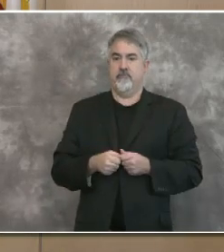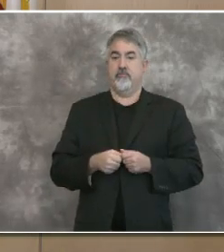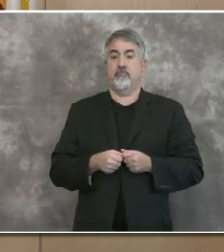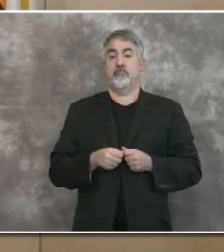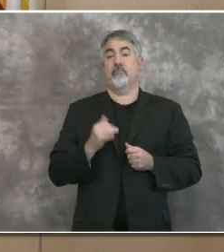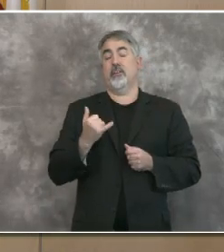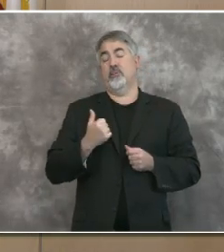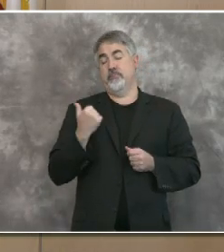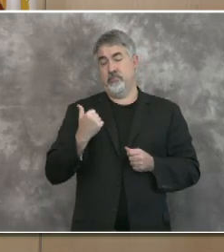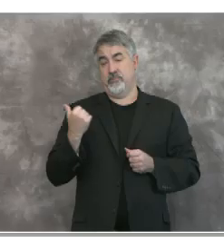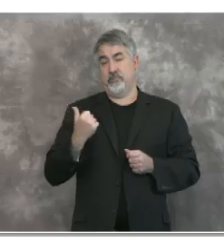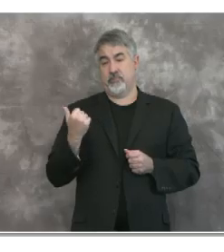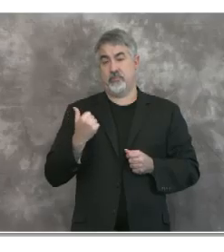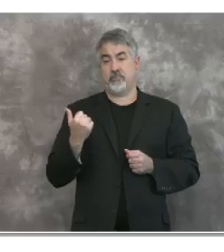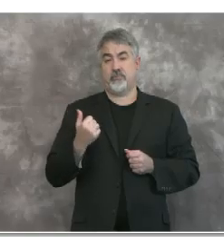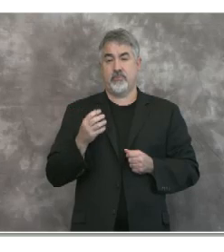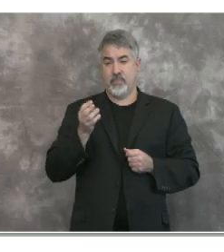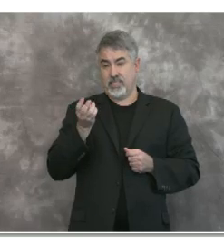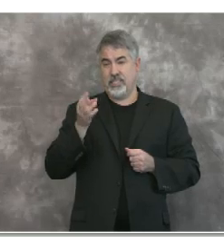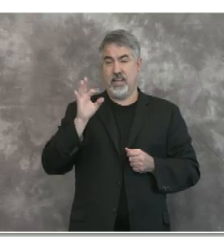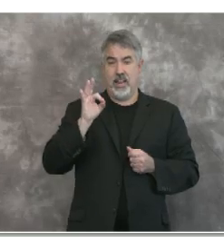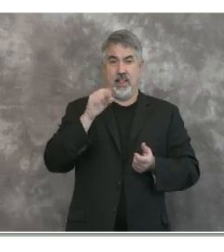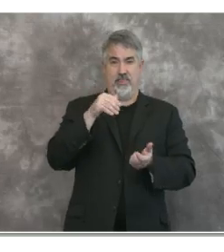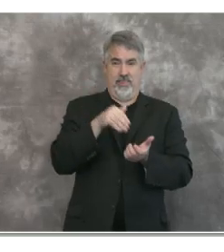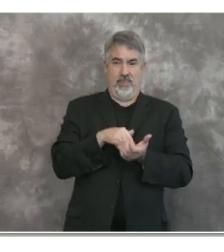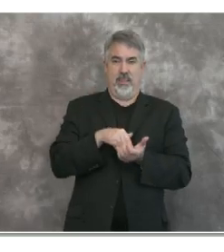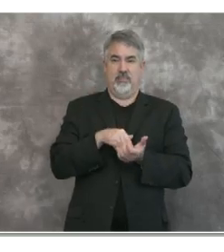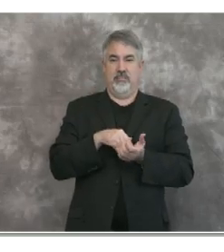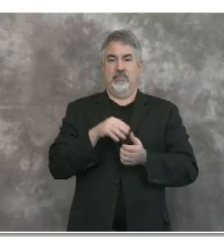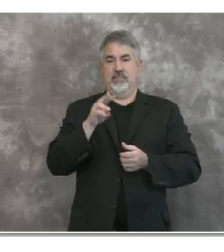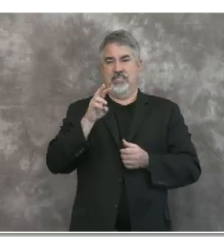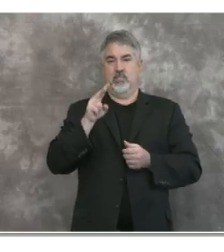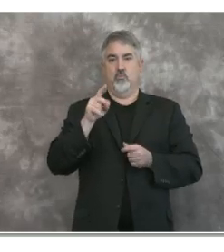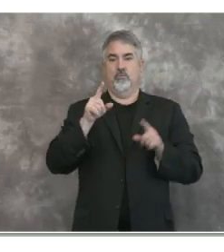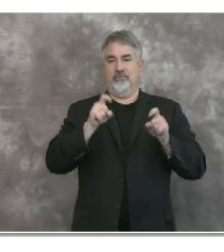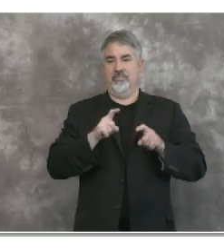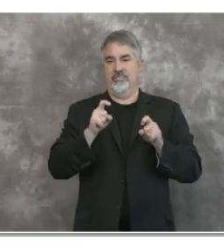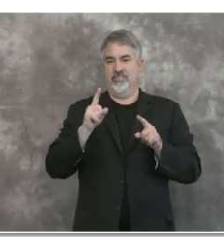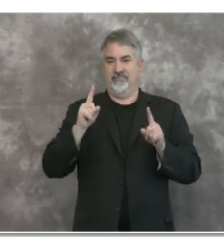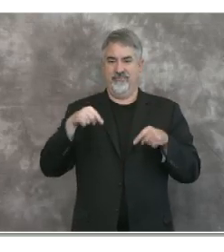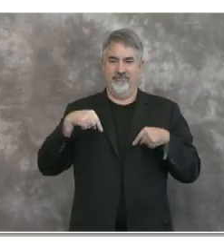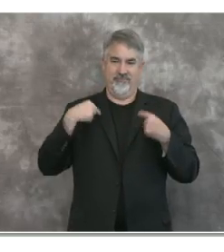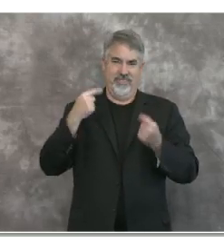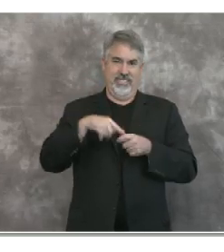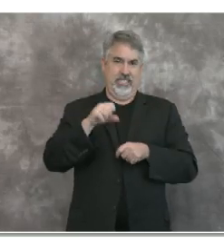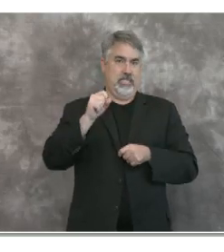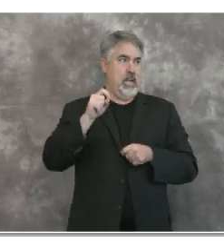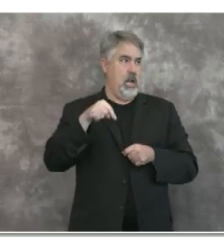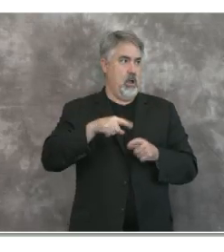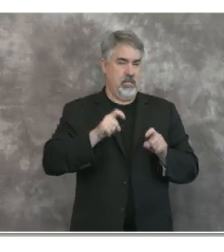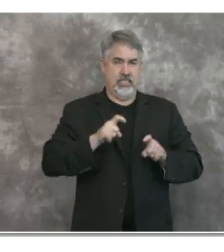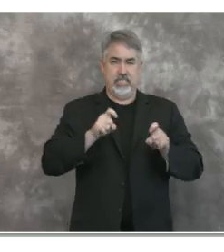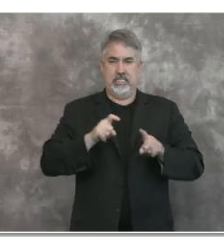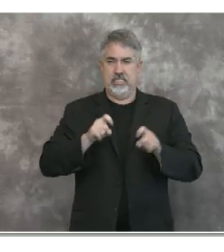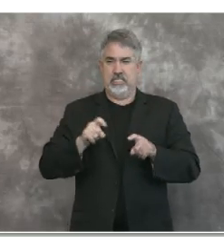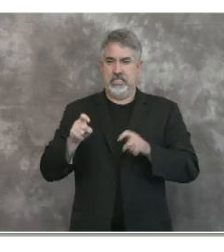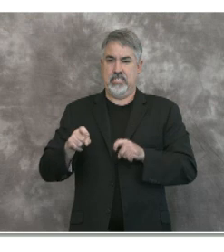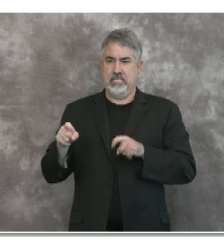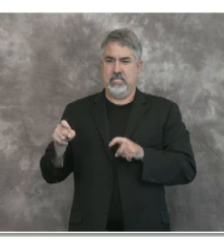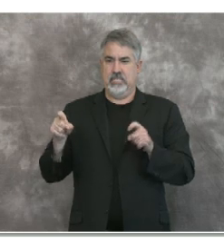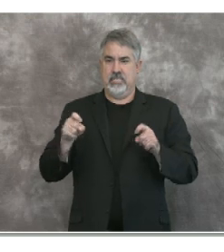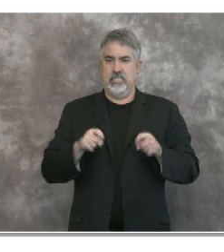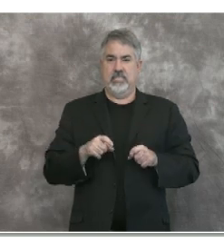notes, there have been 69,062 tests performed regionally, which includes